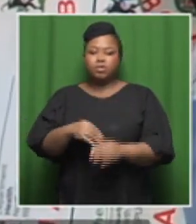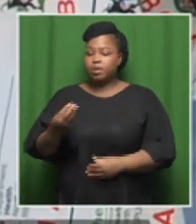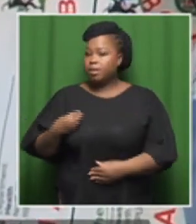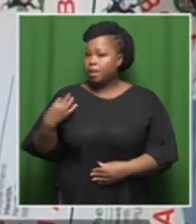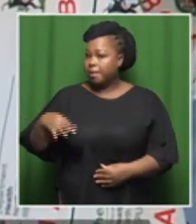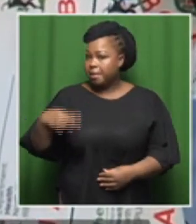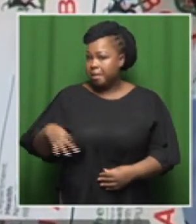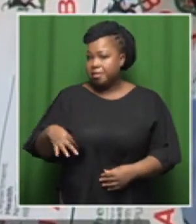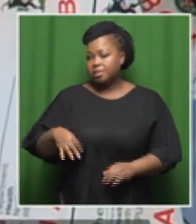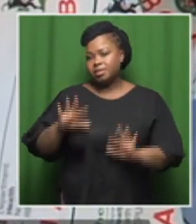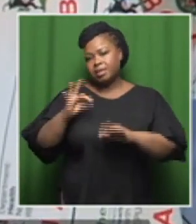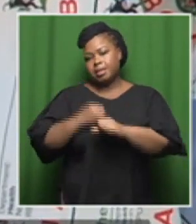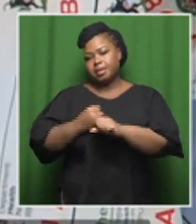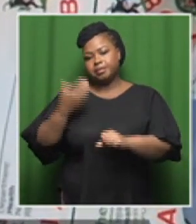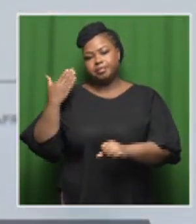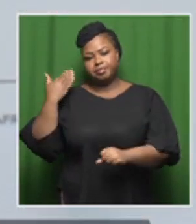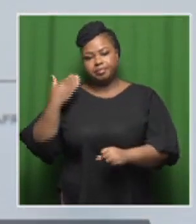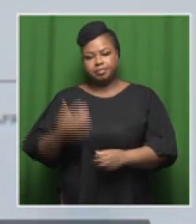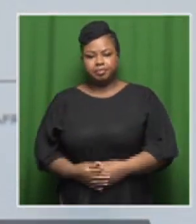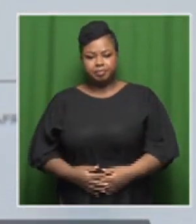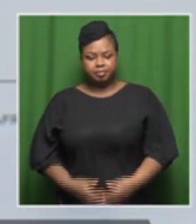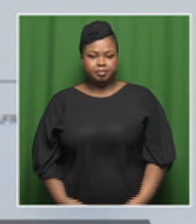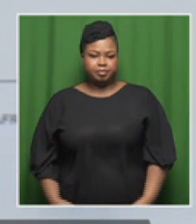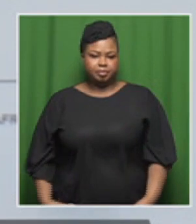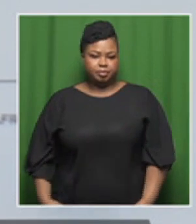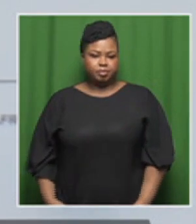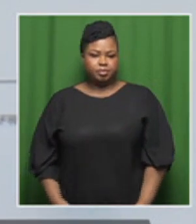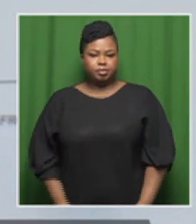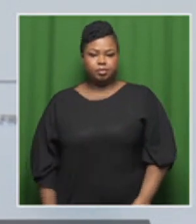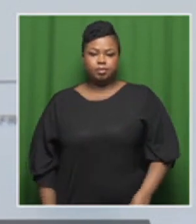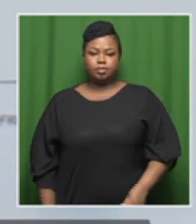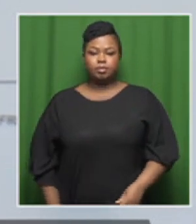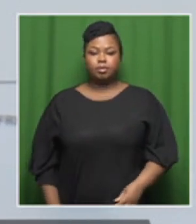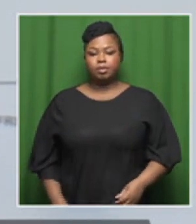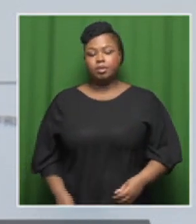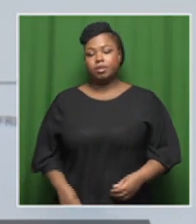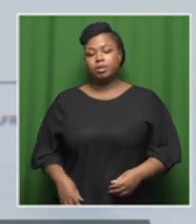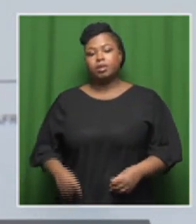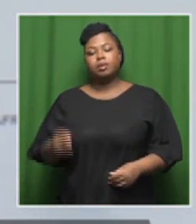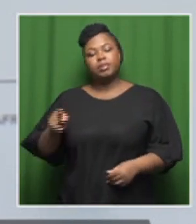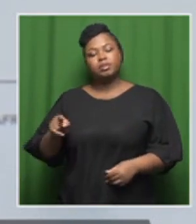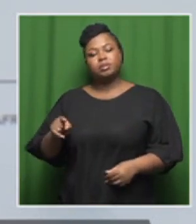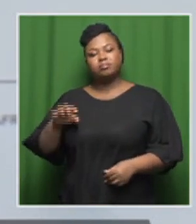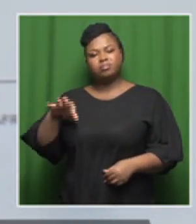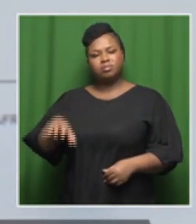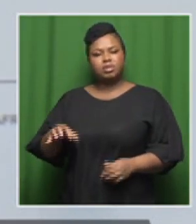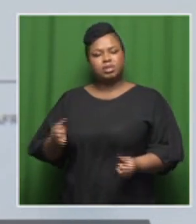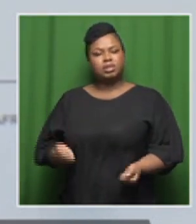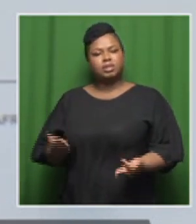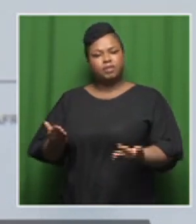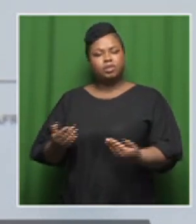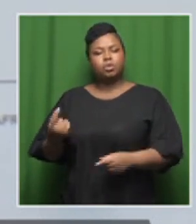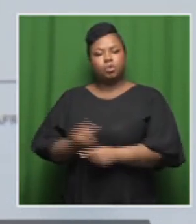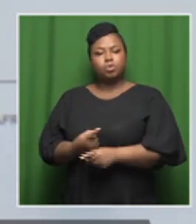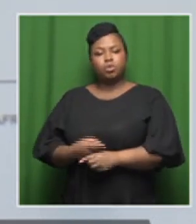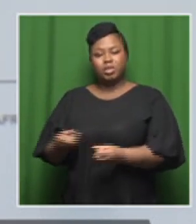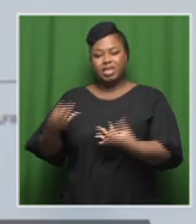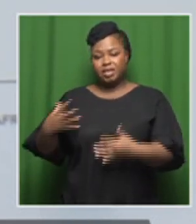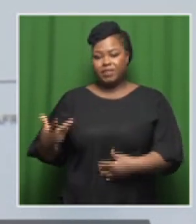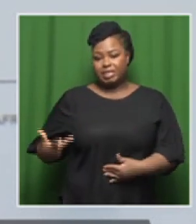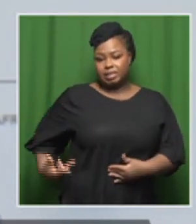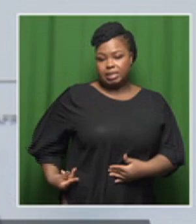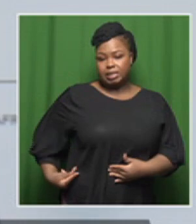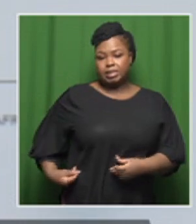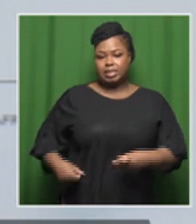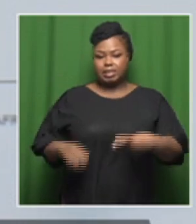girls in the past decade. It is provided as an on-site service at school, also to injections. The second